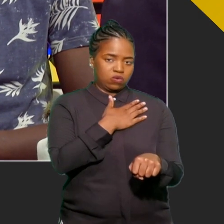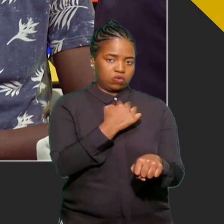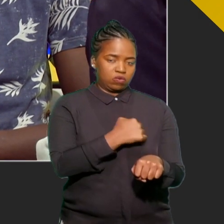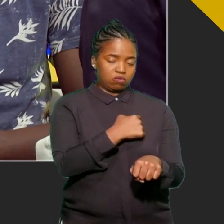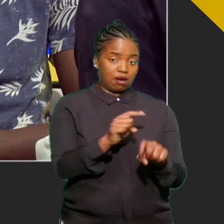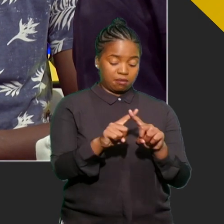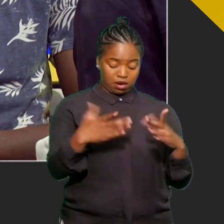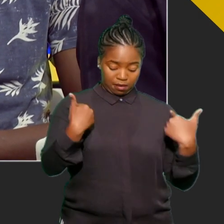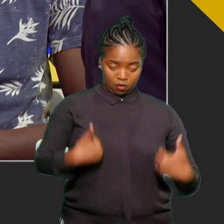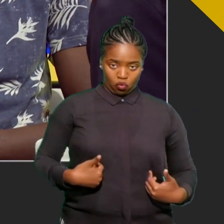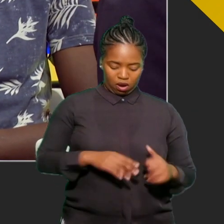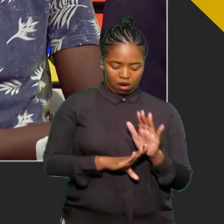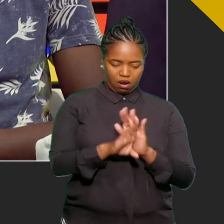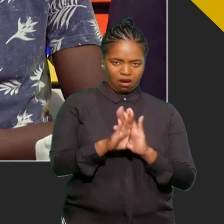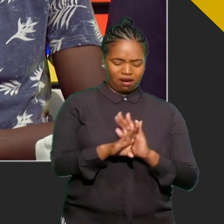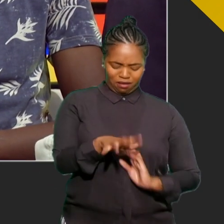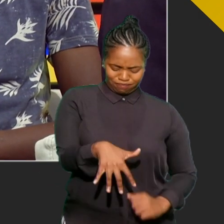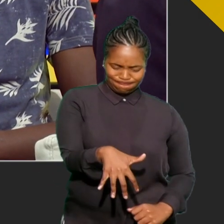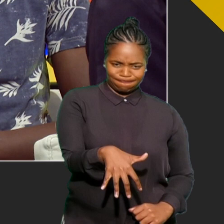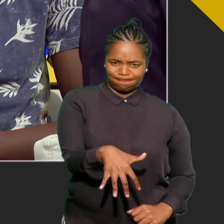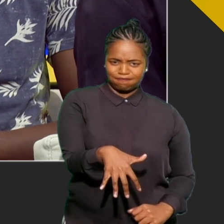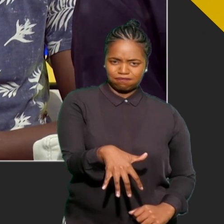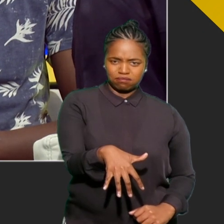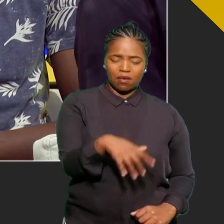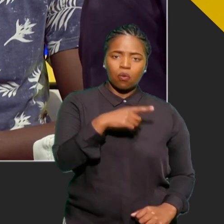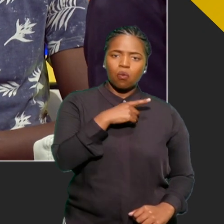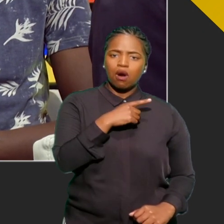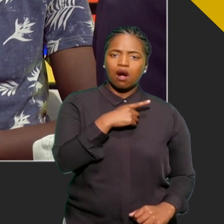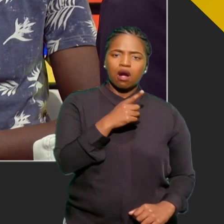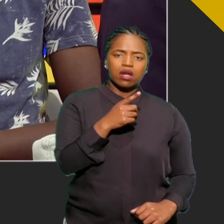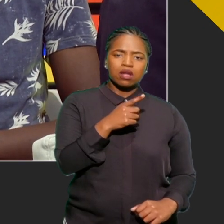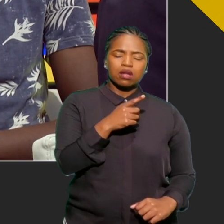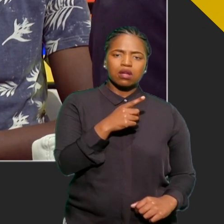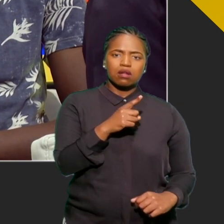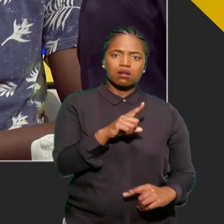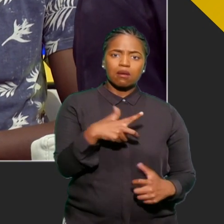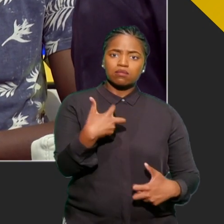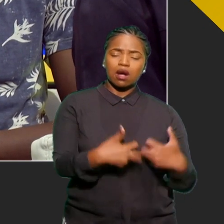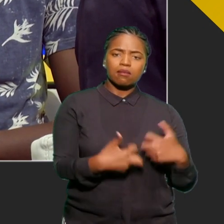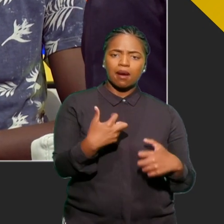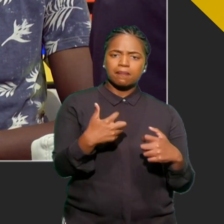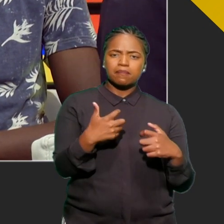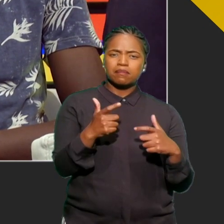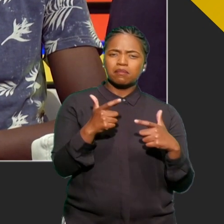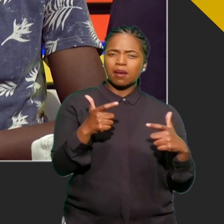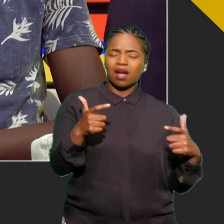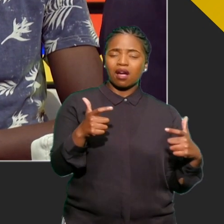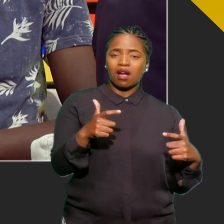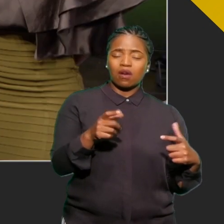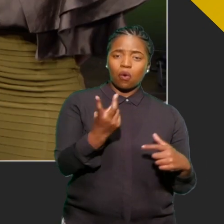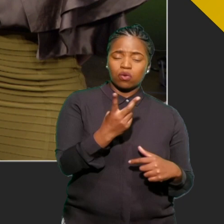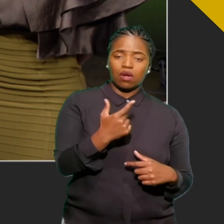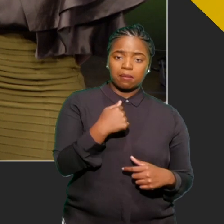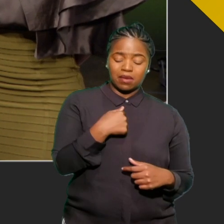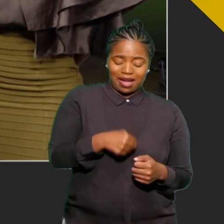developed kuka kerangwana. Because I only the complications jika chanelini jona. Then kibile lingwana ka